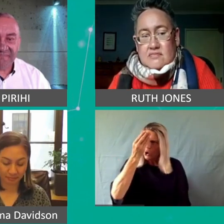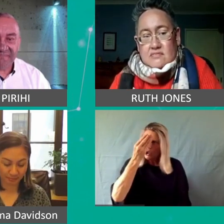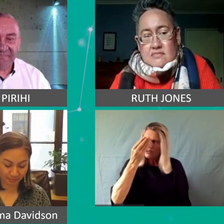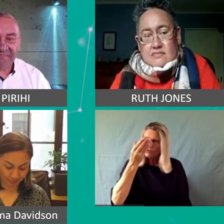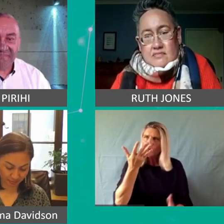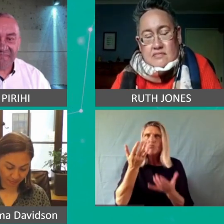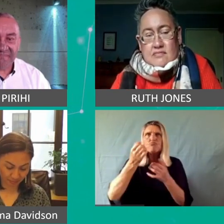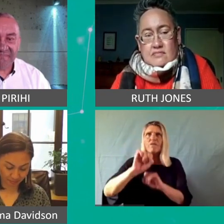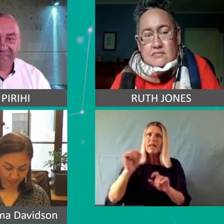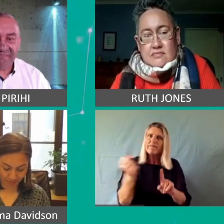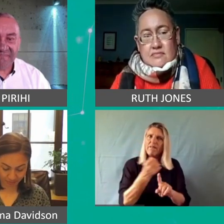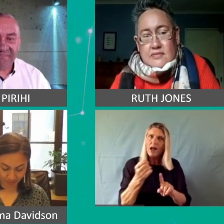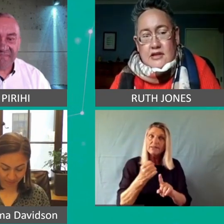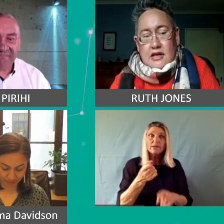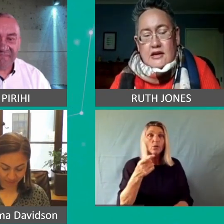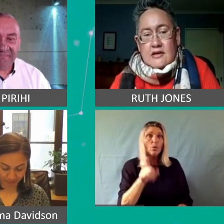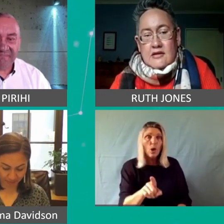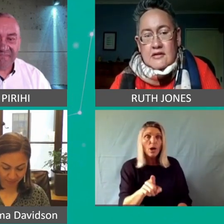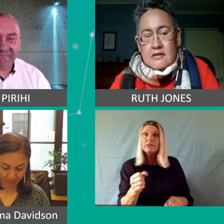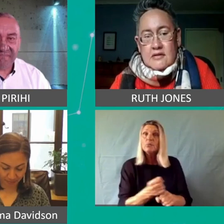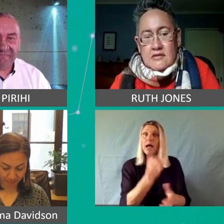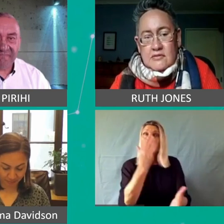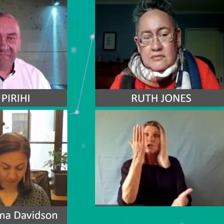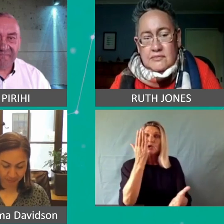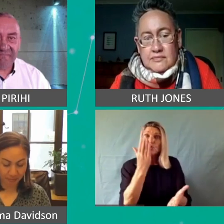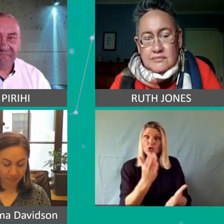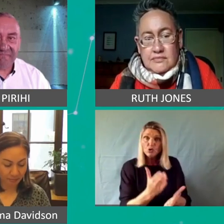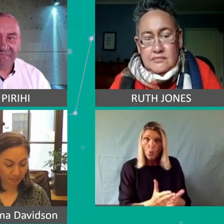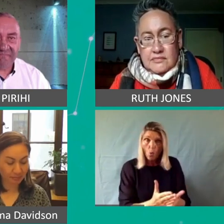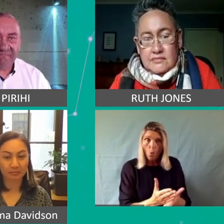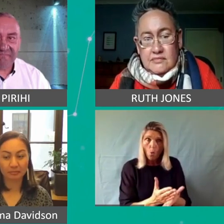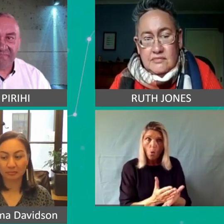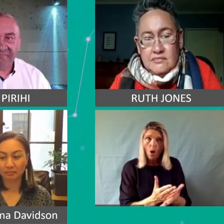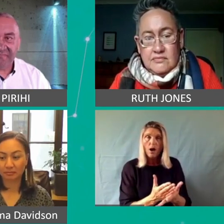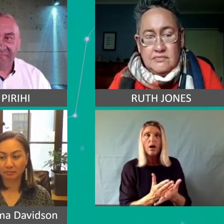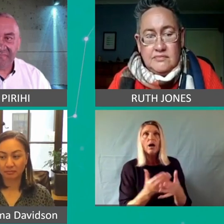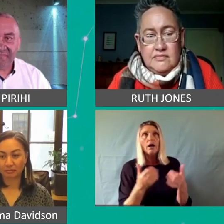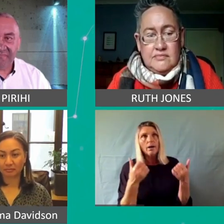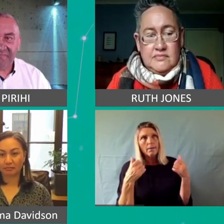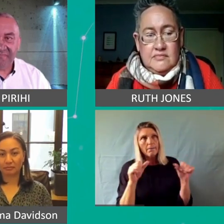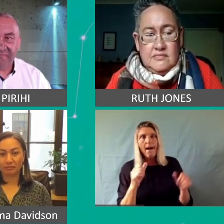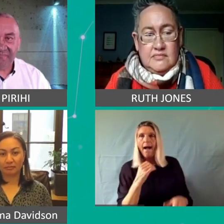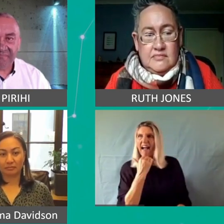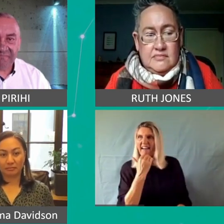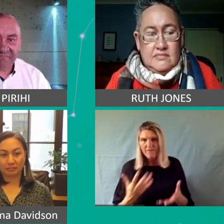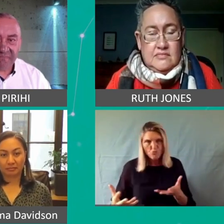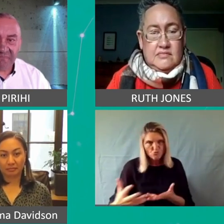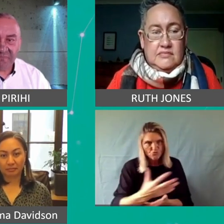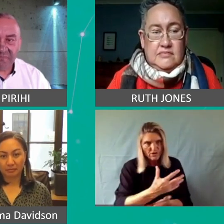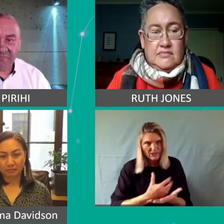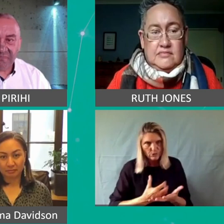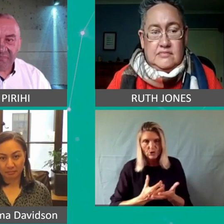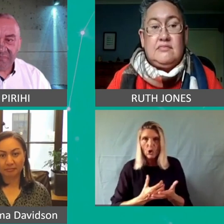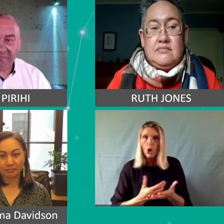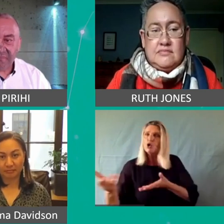prevention is to ensure that we have finally sufficient resources to make services inclusive.